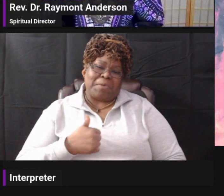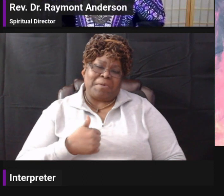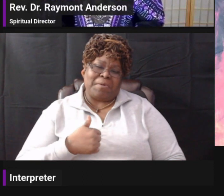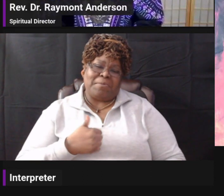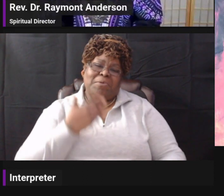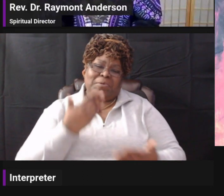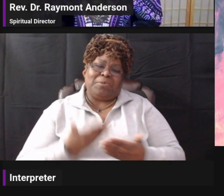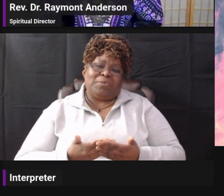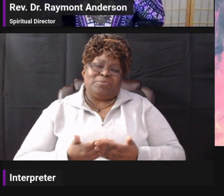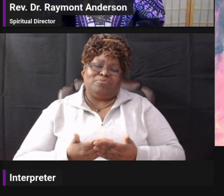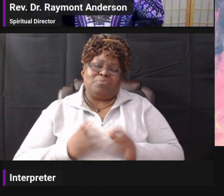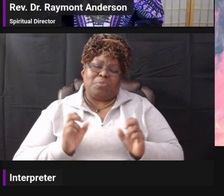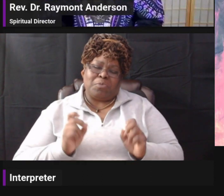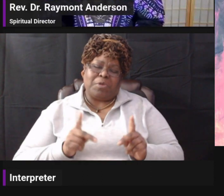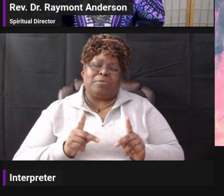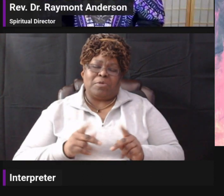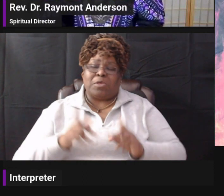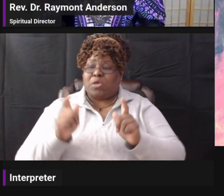I'm fine, I'm good.